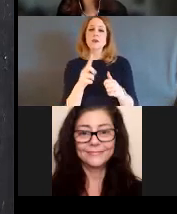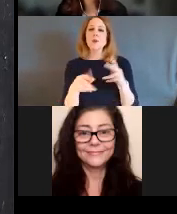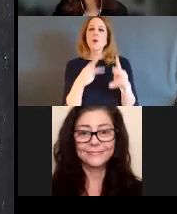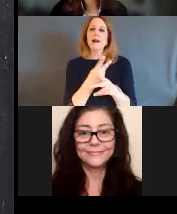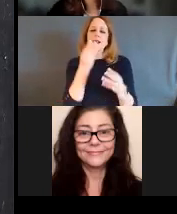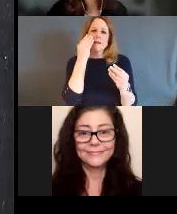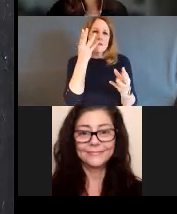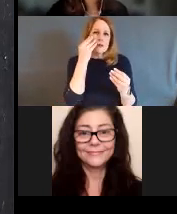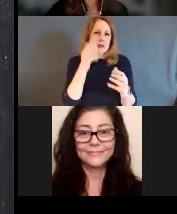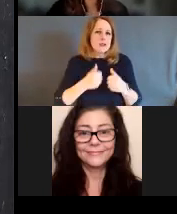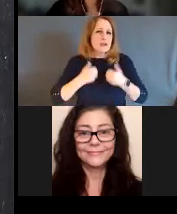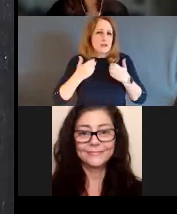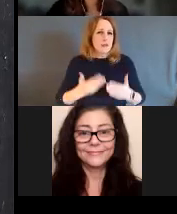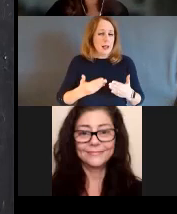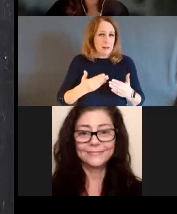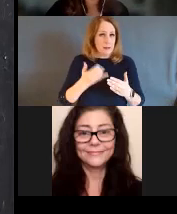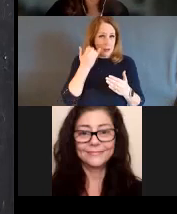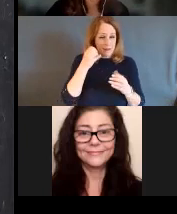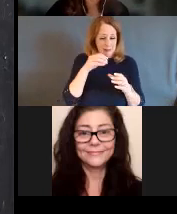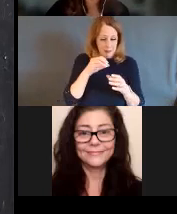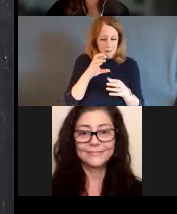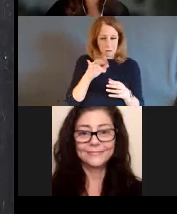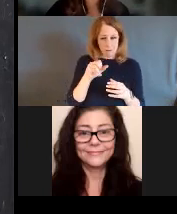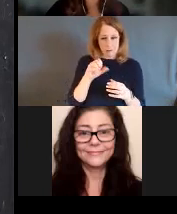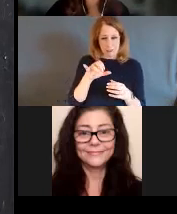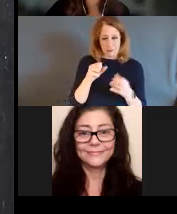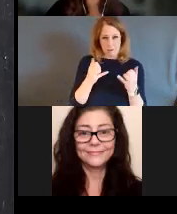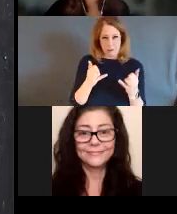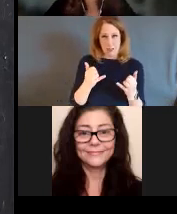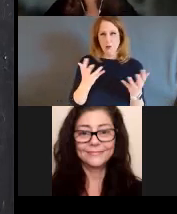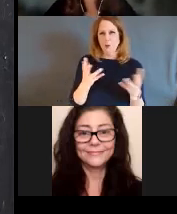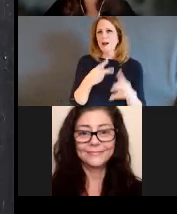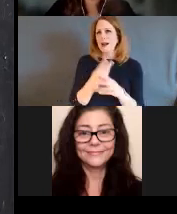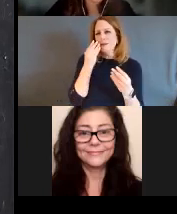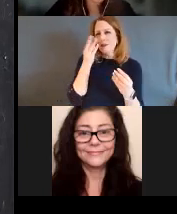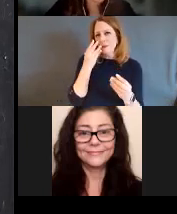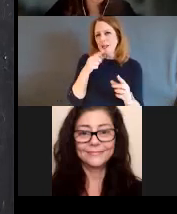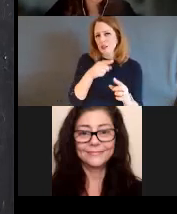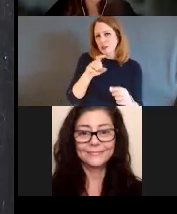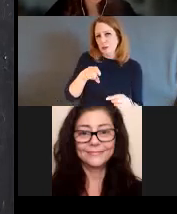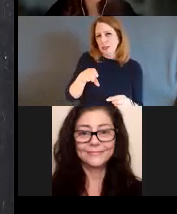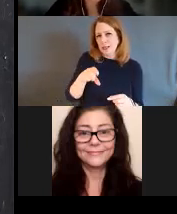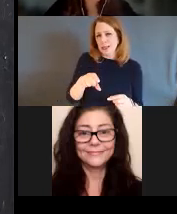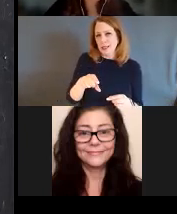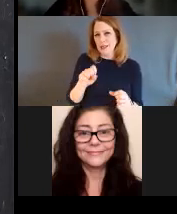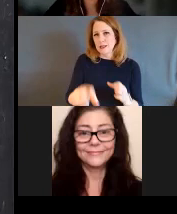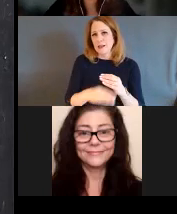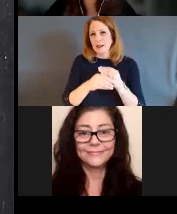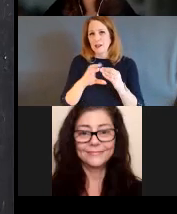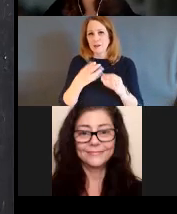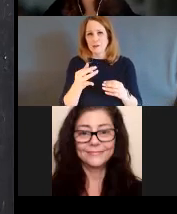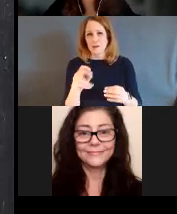a survivor in crisis need? And I can put this question in the chat as well, if that